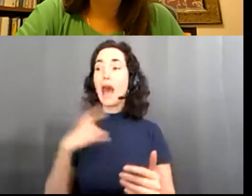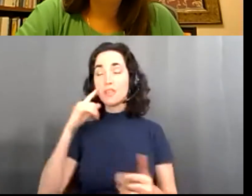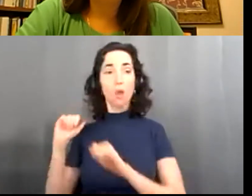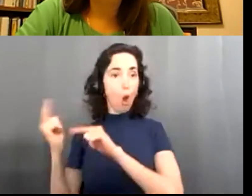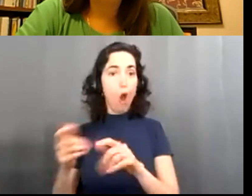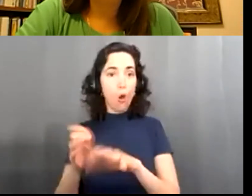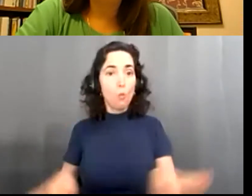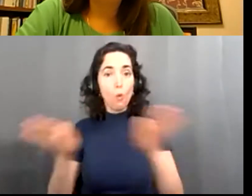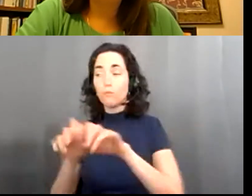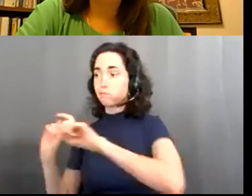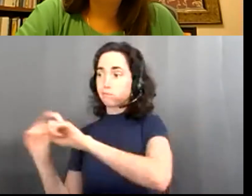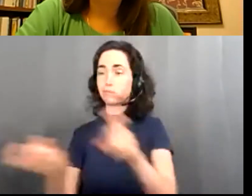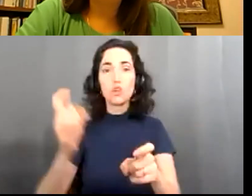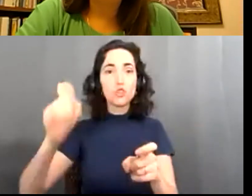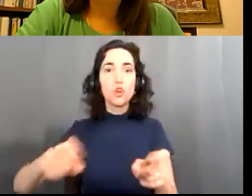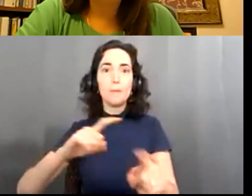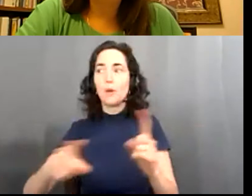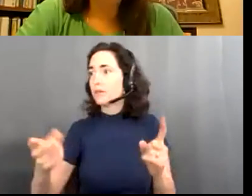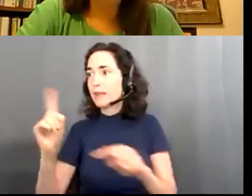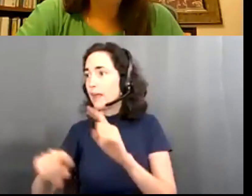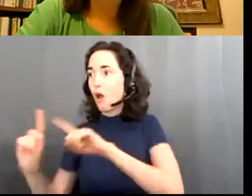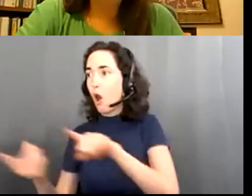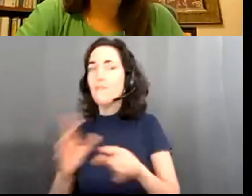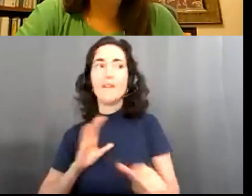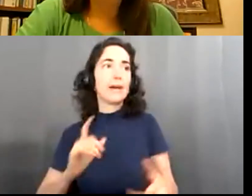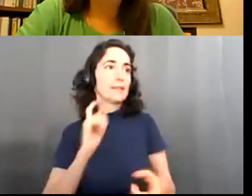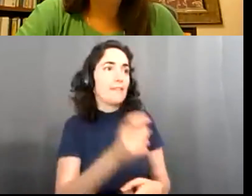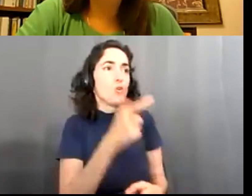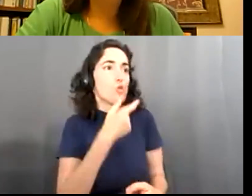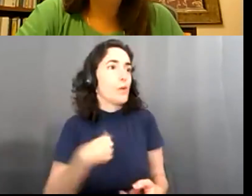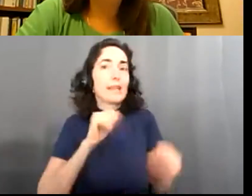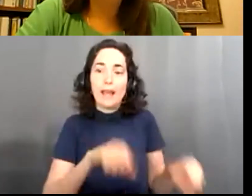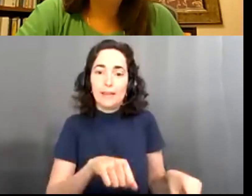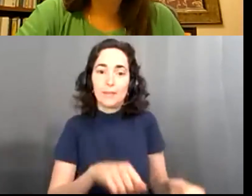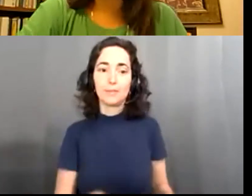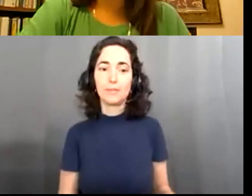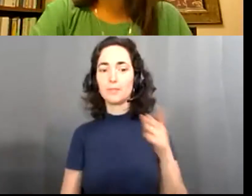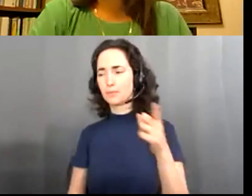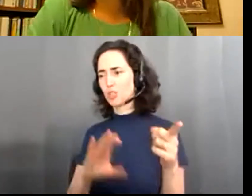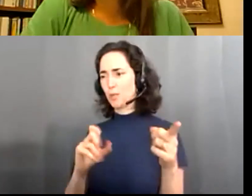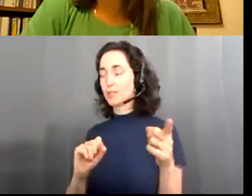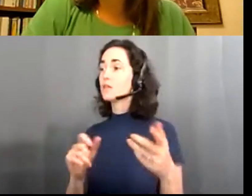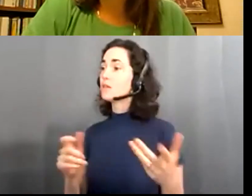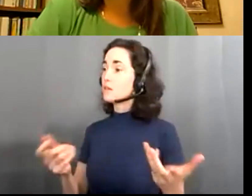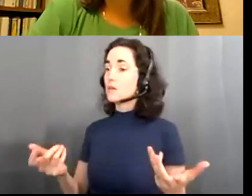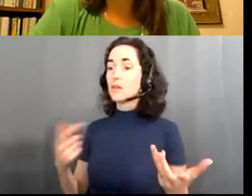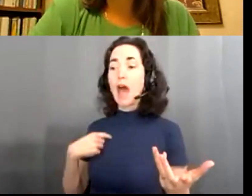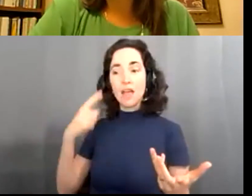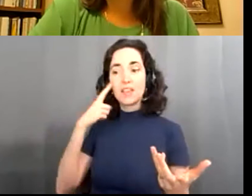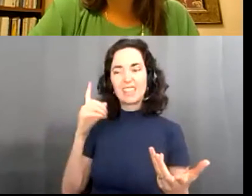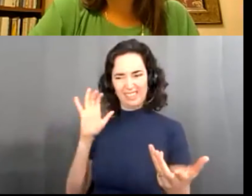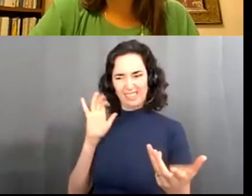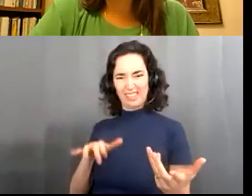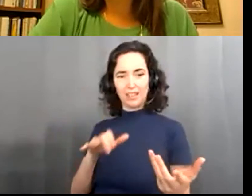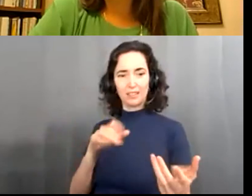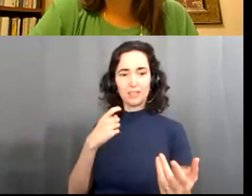something, but we can do what we can. Yeah, and I think we can express that to the council as a whole with kind of what Amber